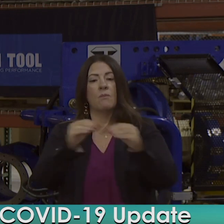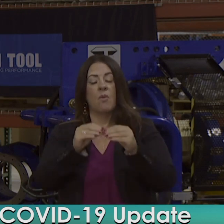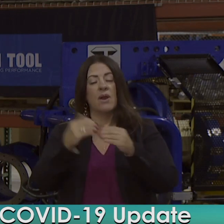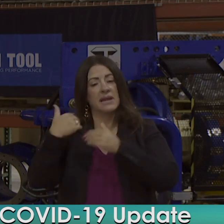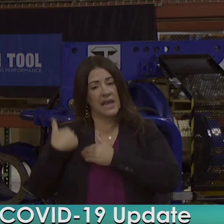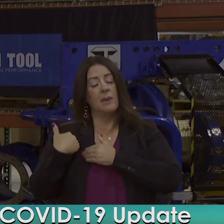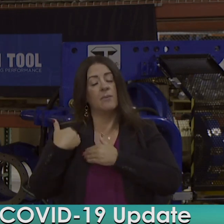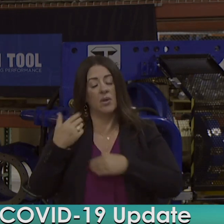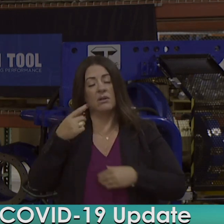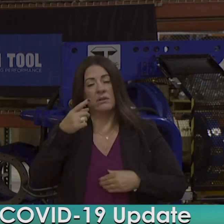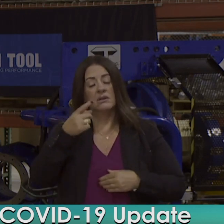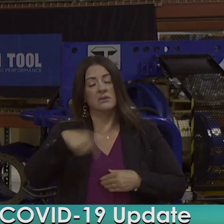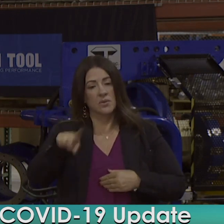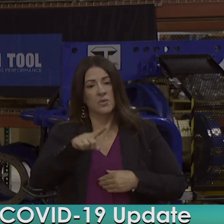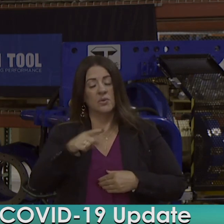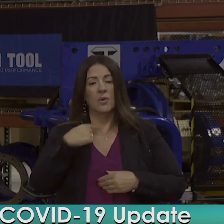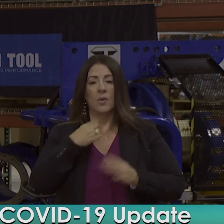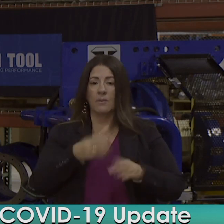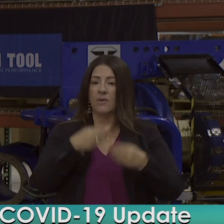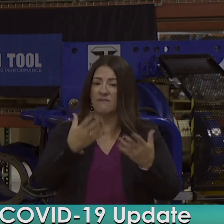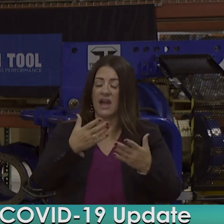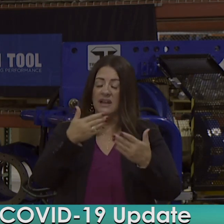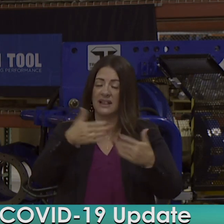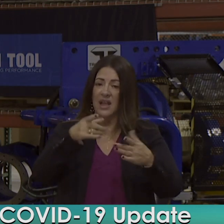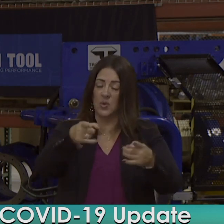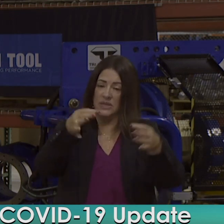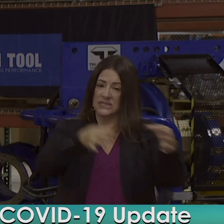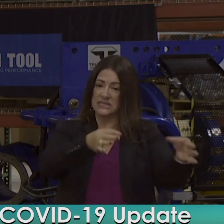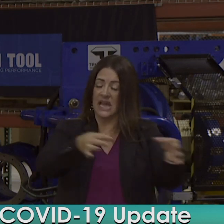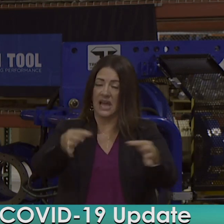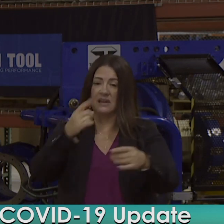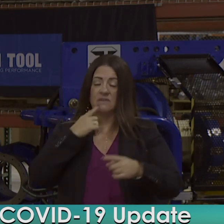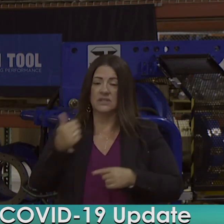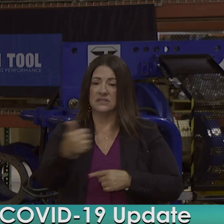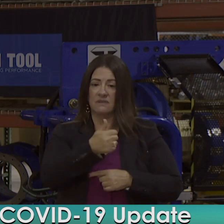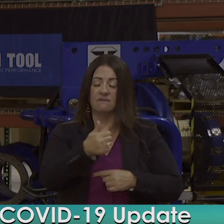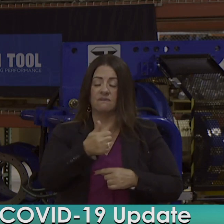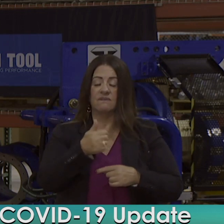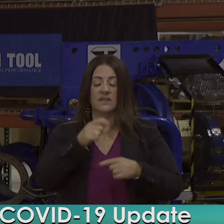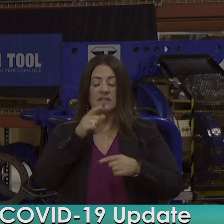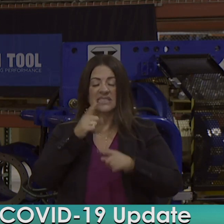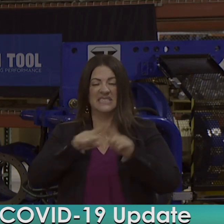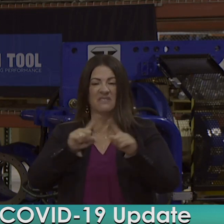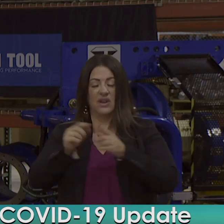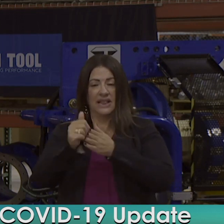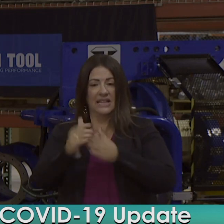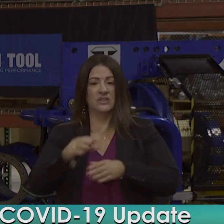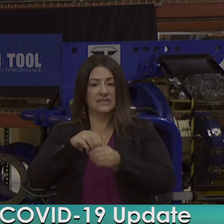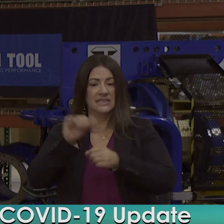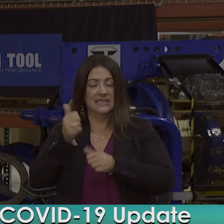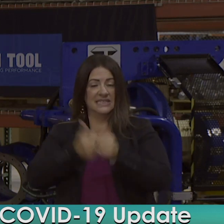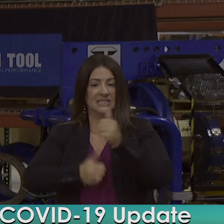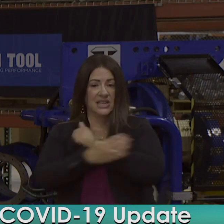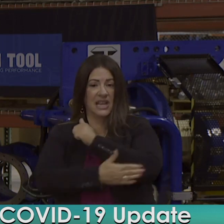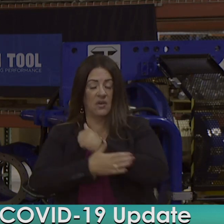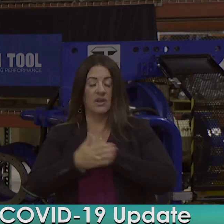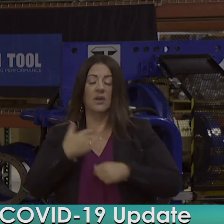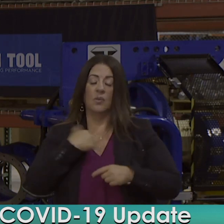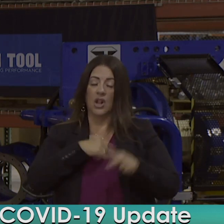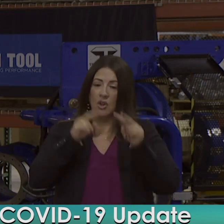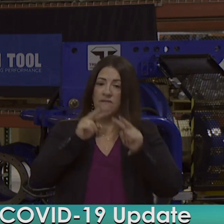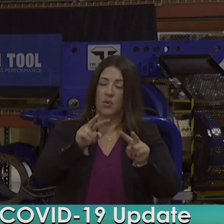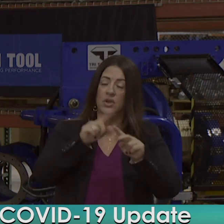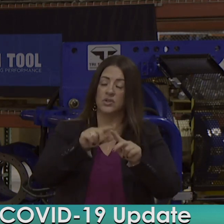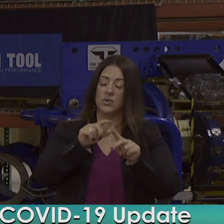accountability. We provided local decision making, but now we need to be accountable to that decision making, and we look forward to